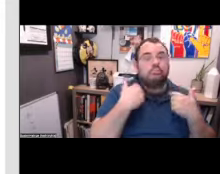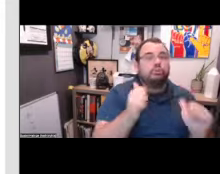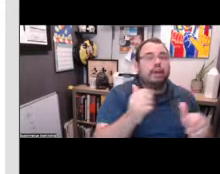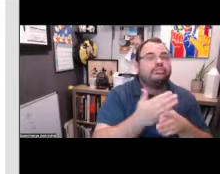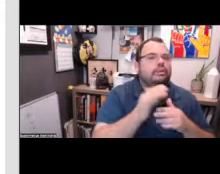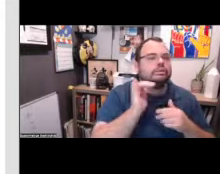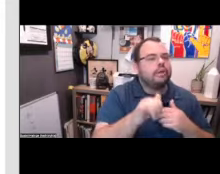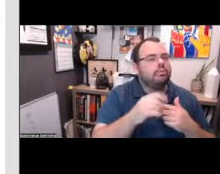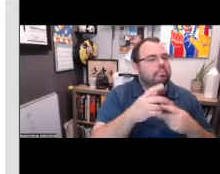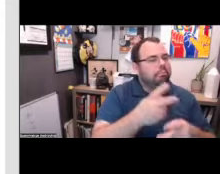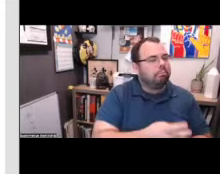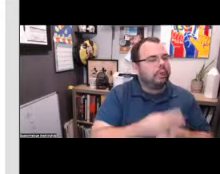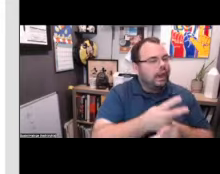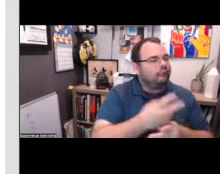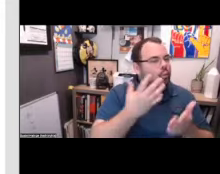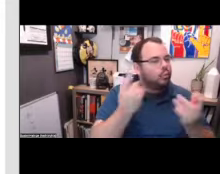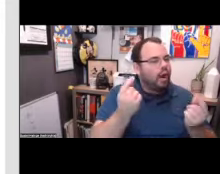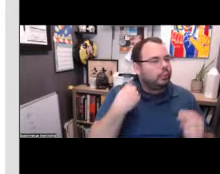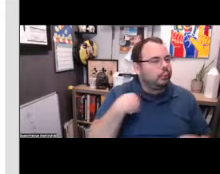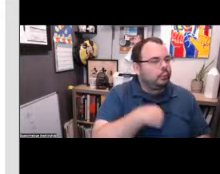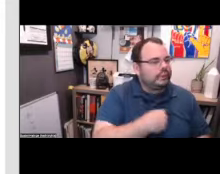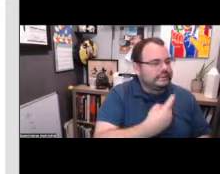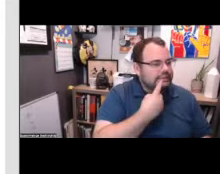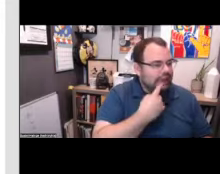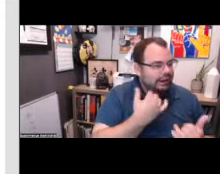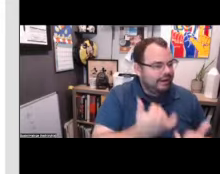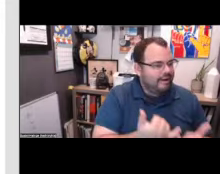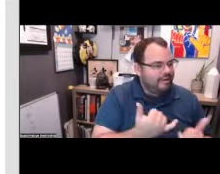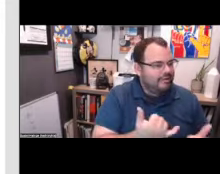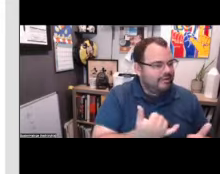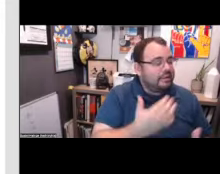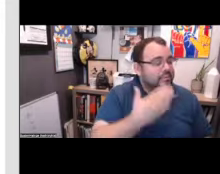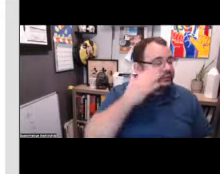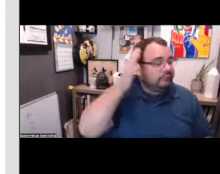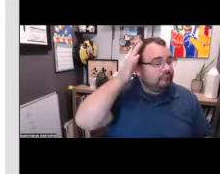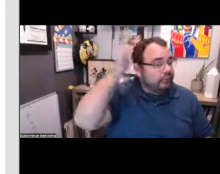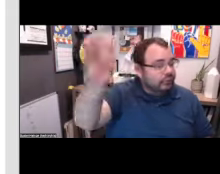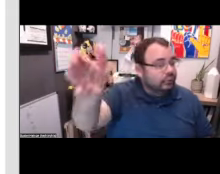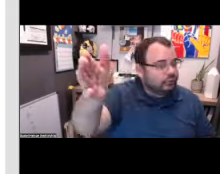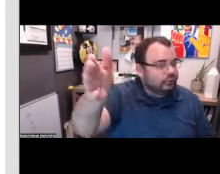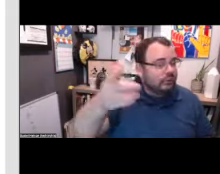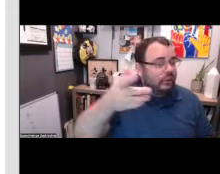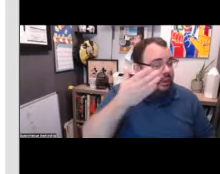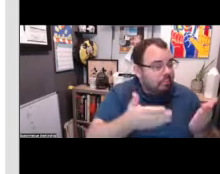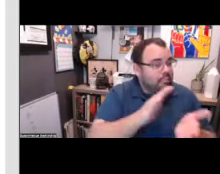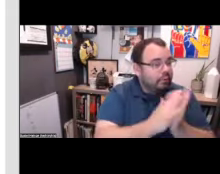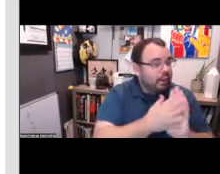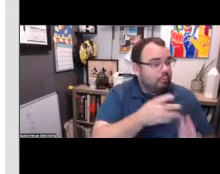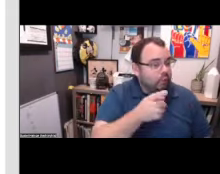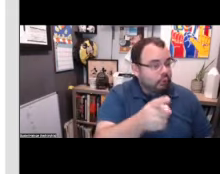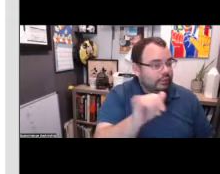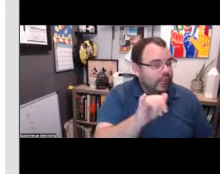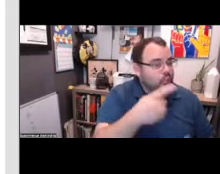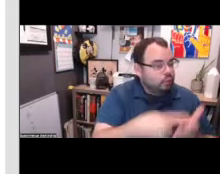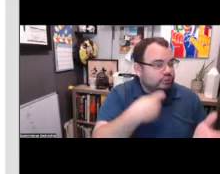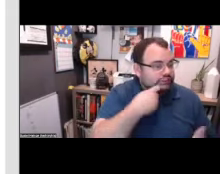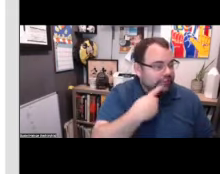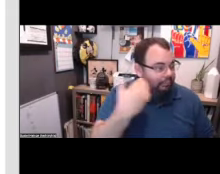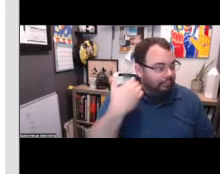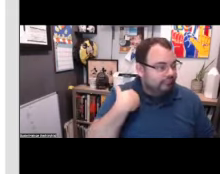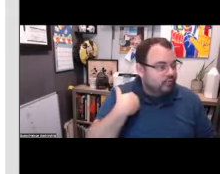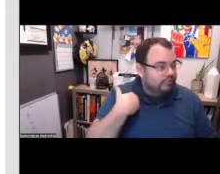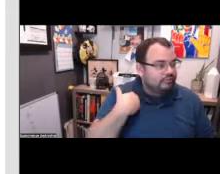it really took some time for me to get to it, but I used to be careful what I used to say, how I